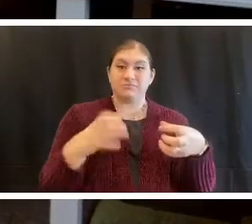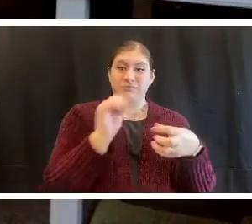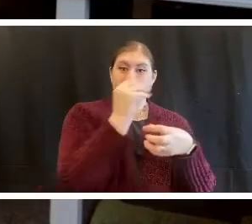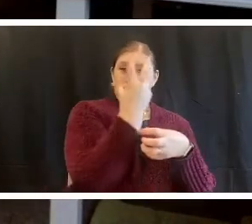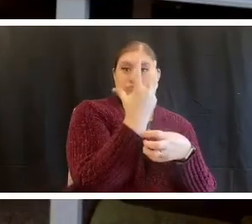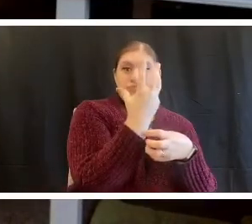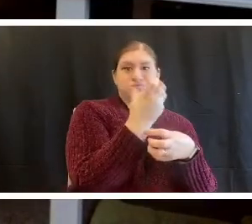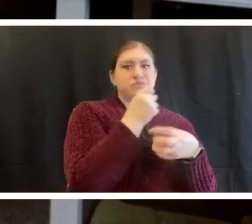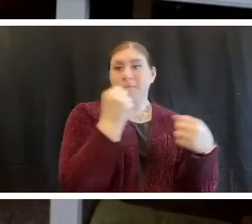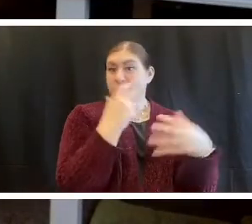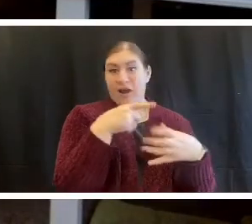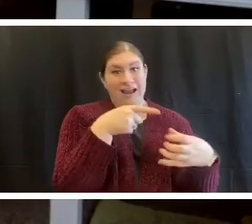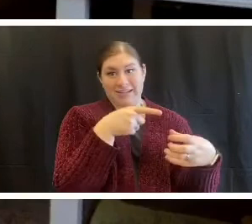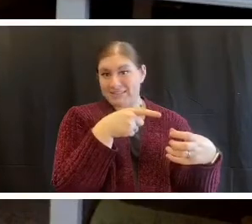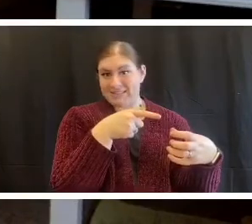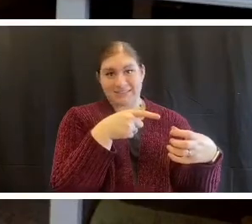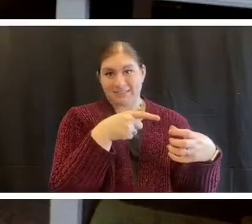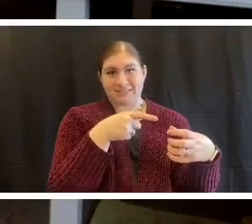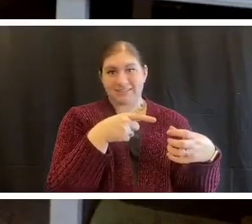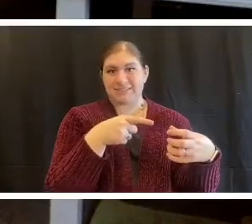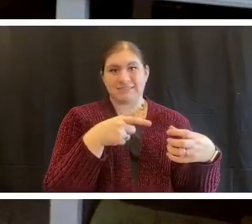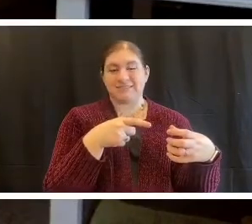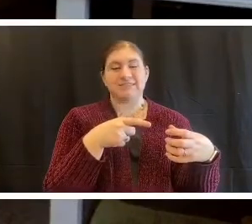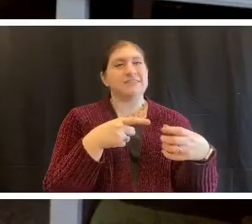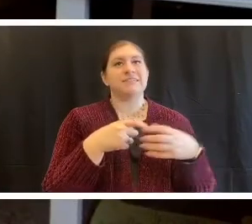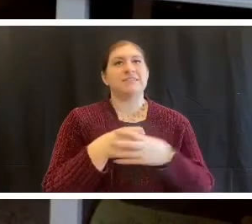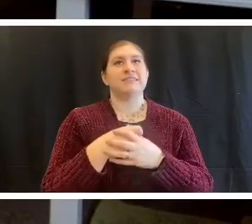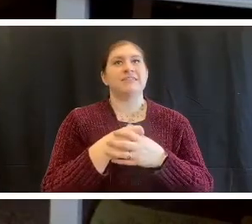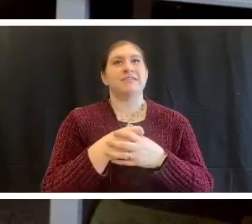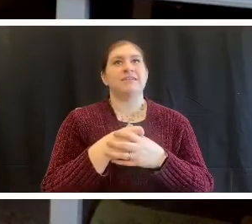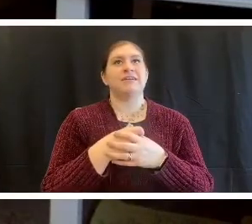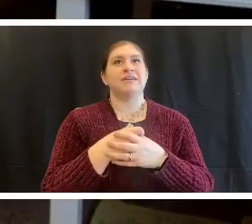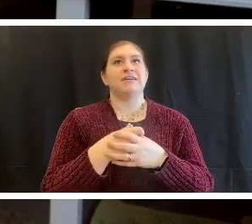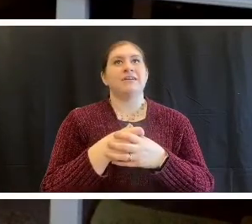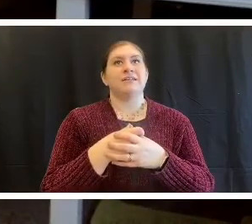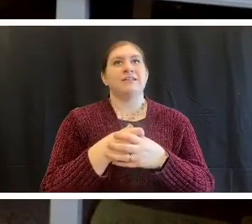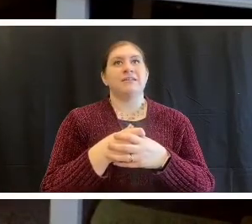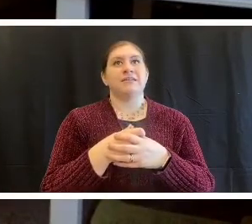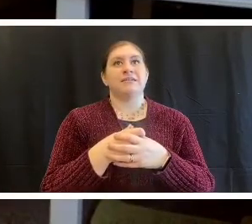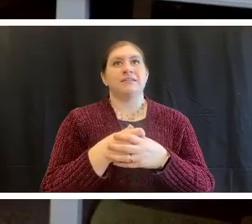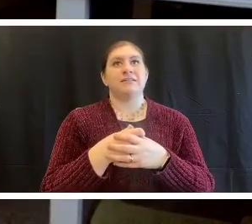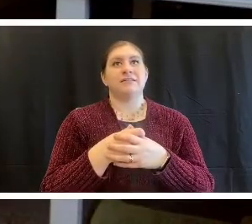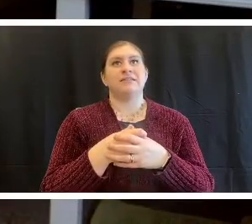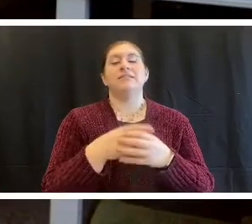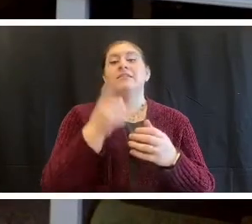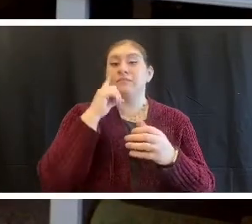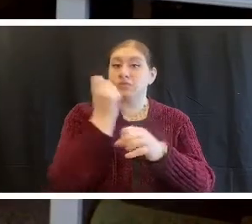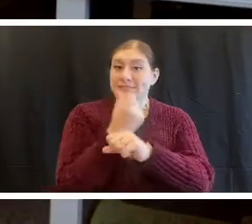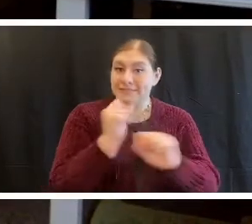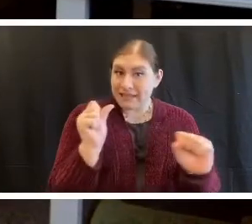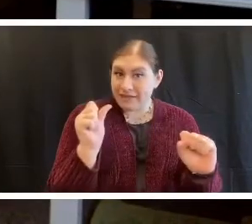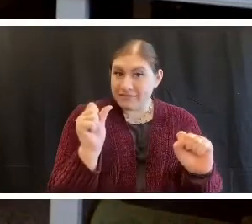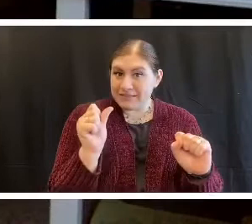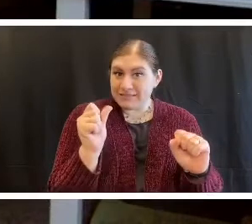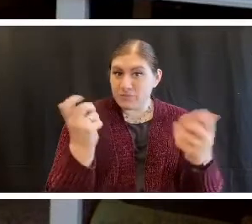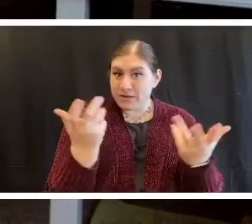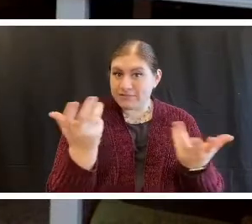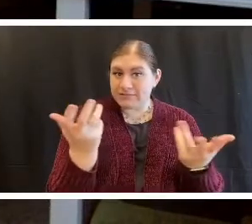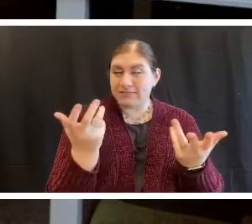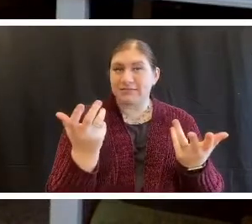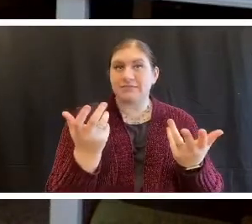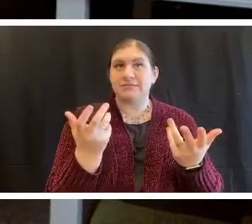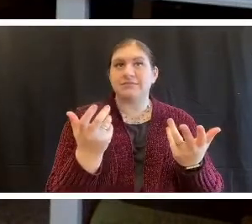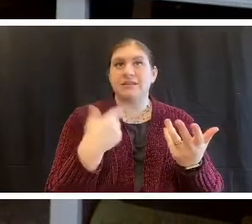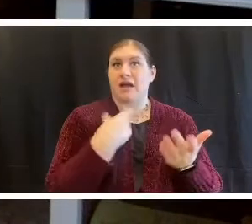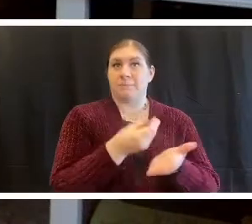Okay. And things you should know, and then talking with first safety, things you should know.